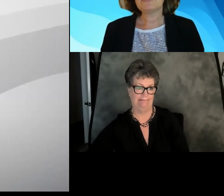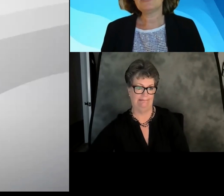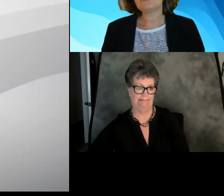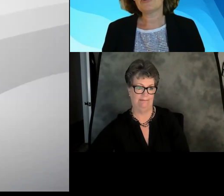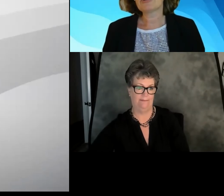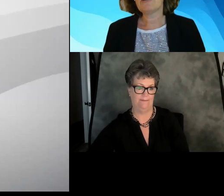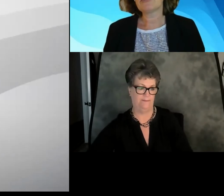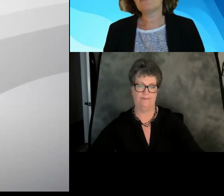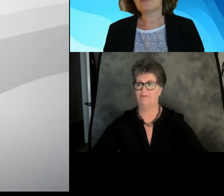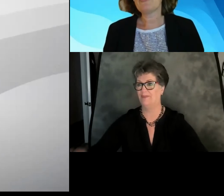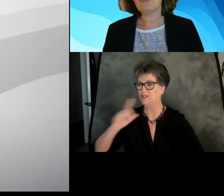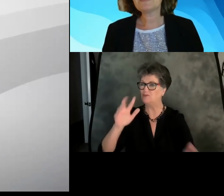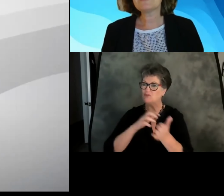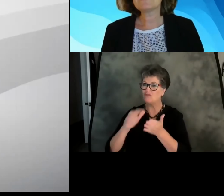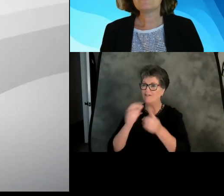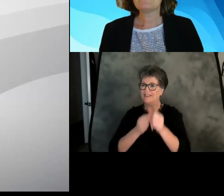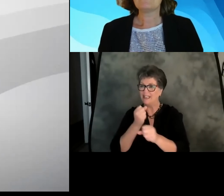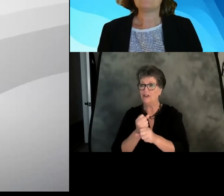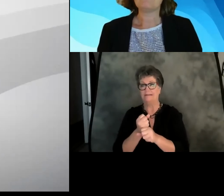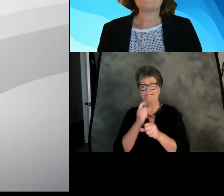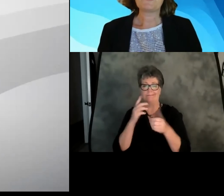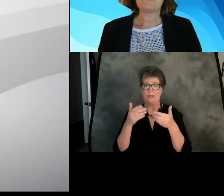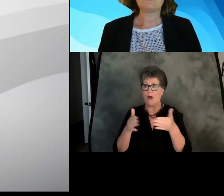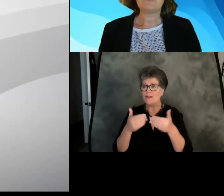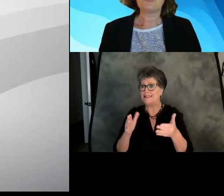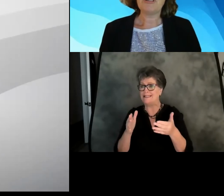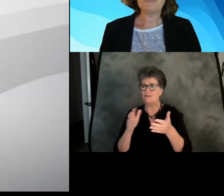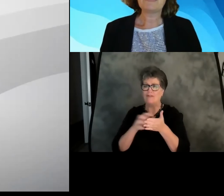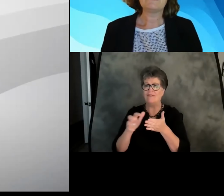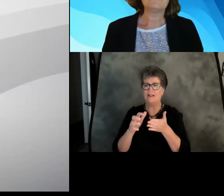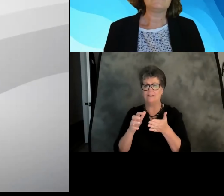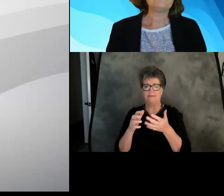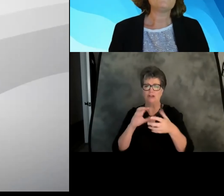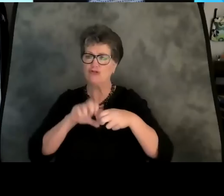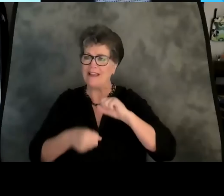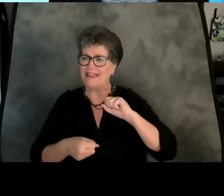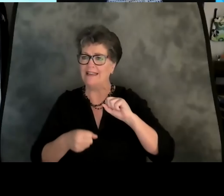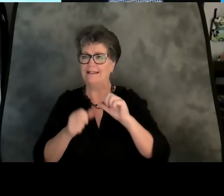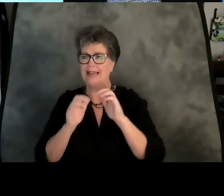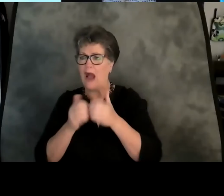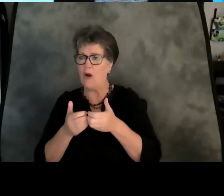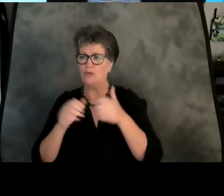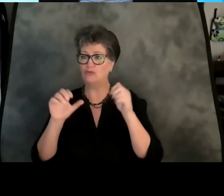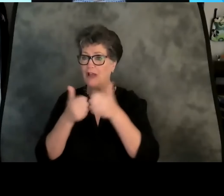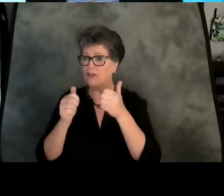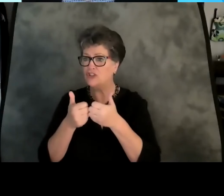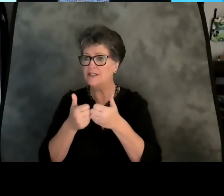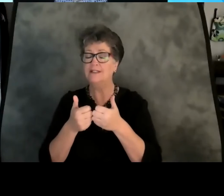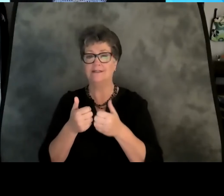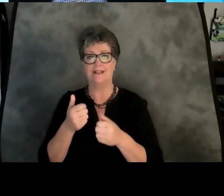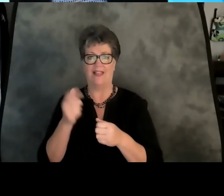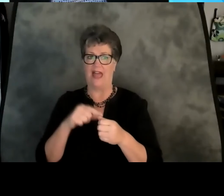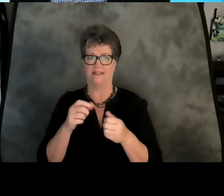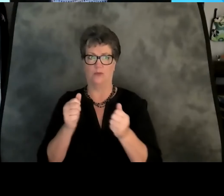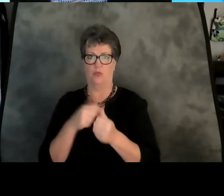in various stages of our recovery from the losses, the grieving, the challenges, and that's with us